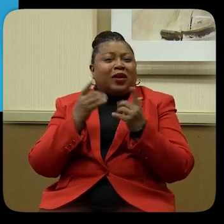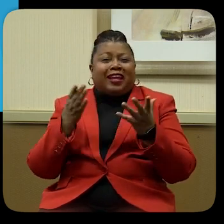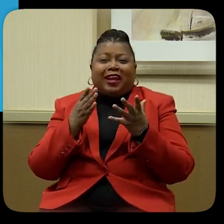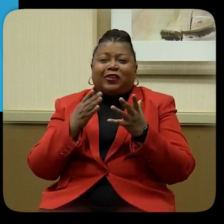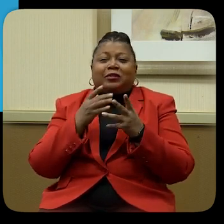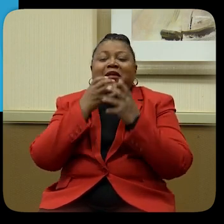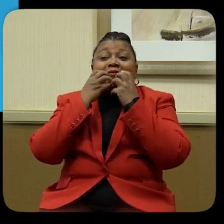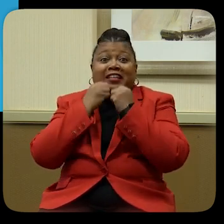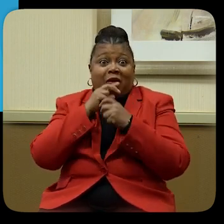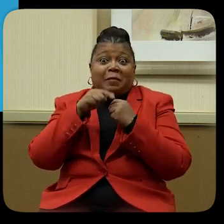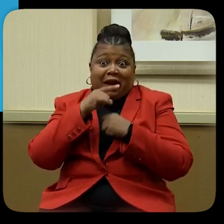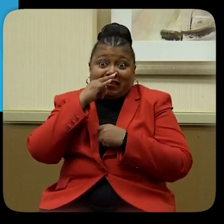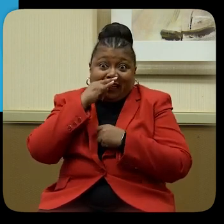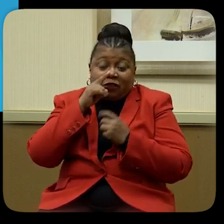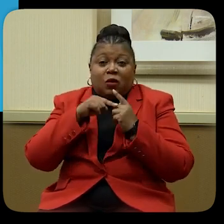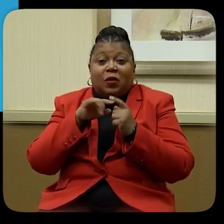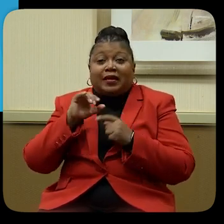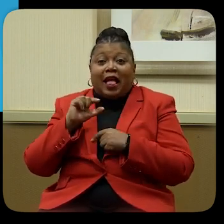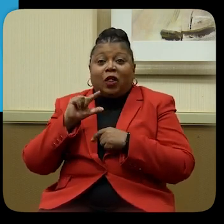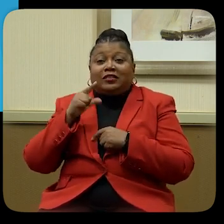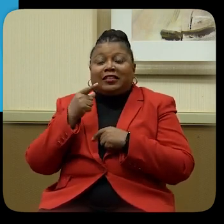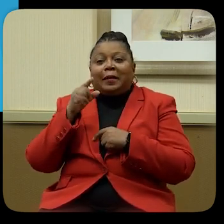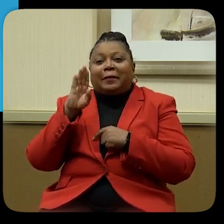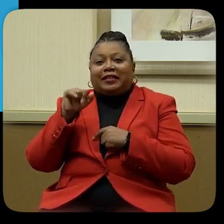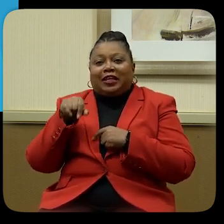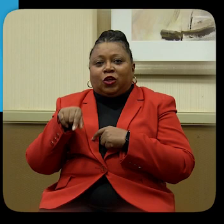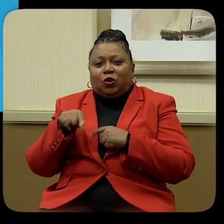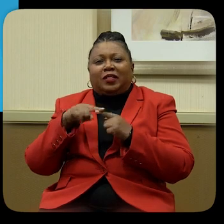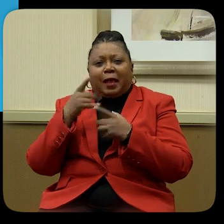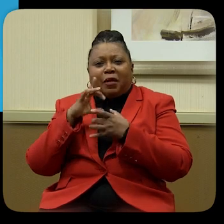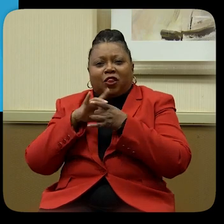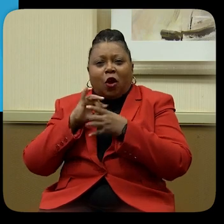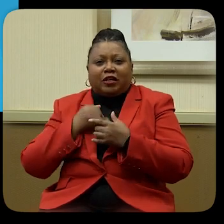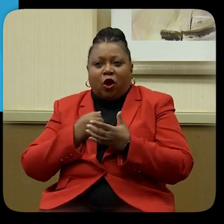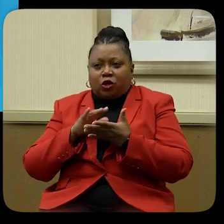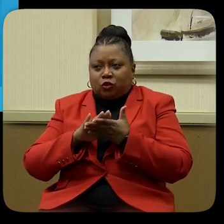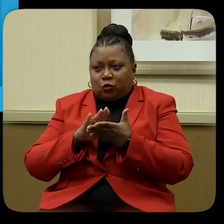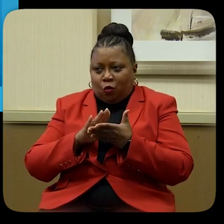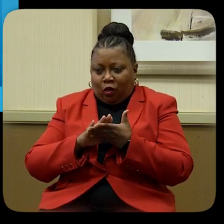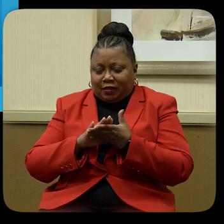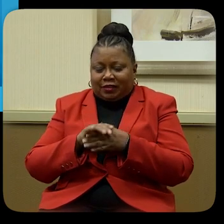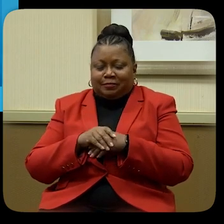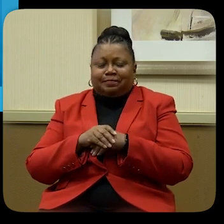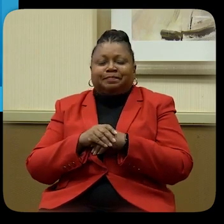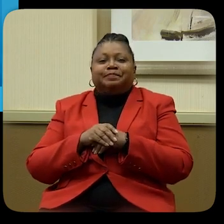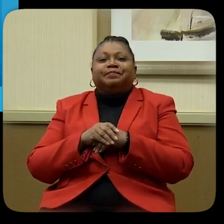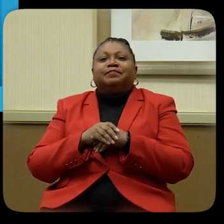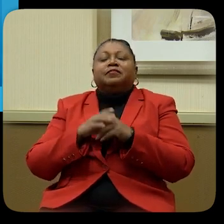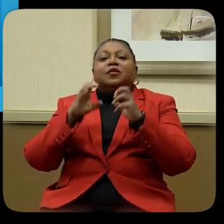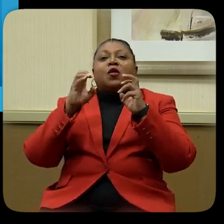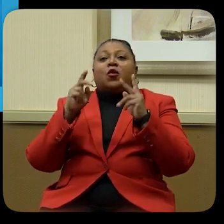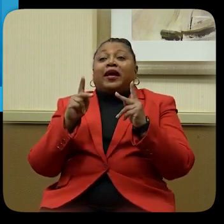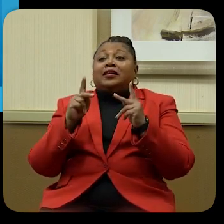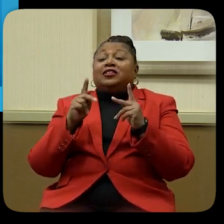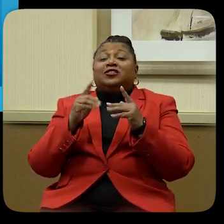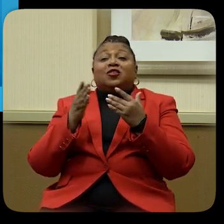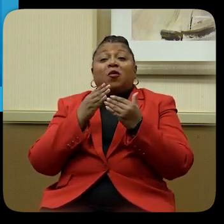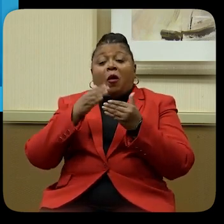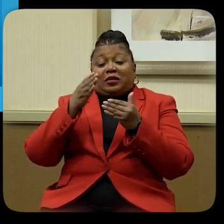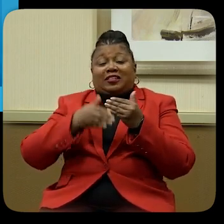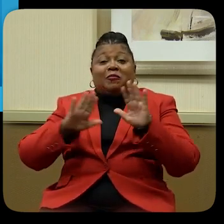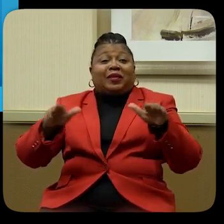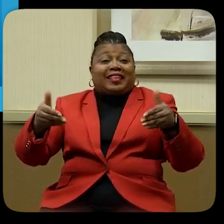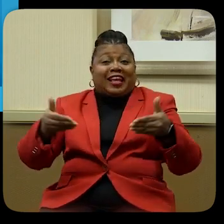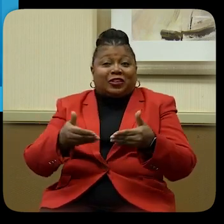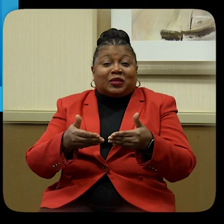here because we care about kids, right? We want LGBT youth to feel like they belong in our schools. All right, so we're almost done with the